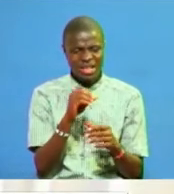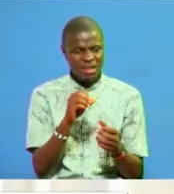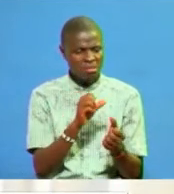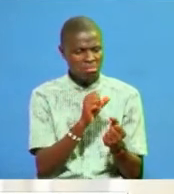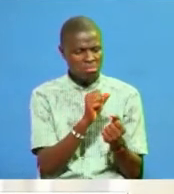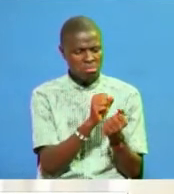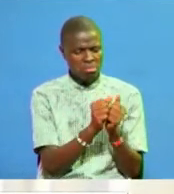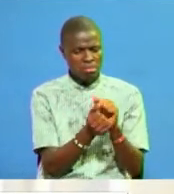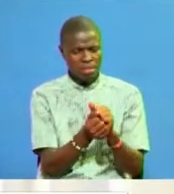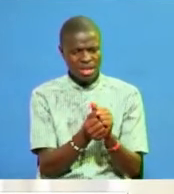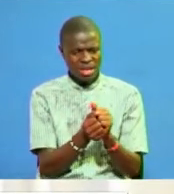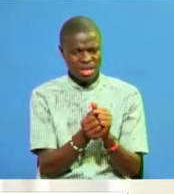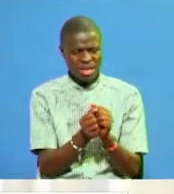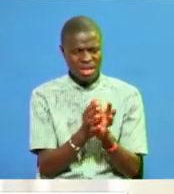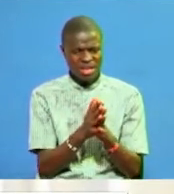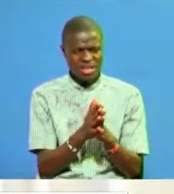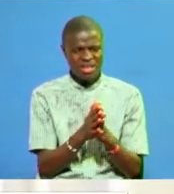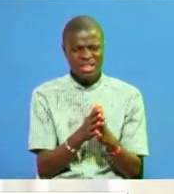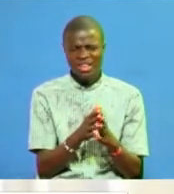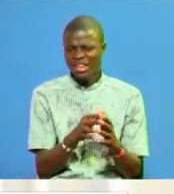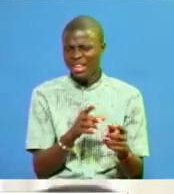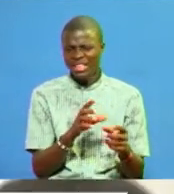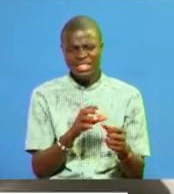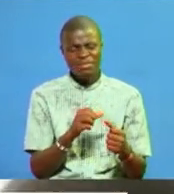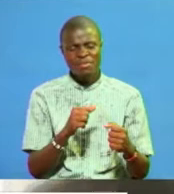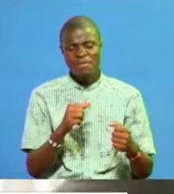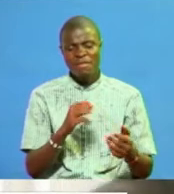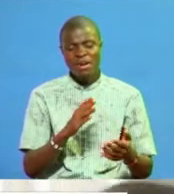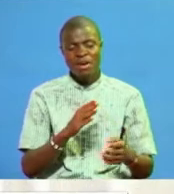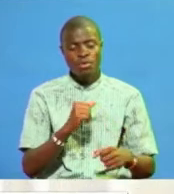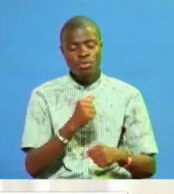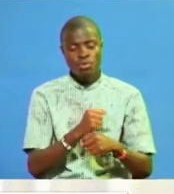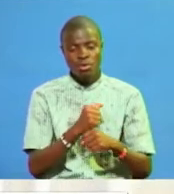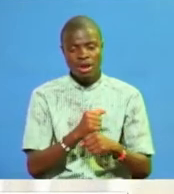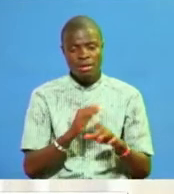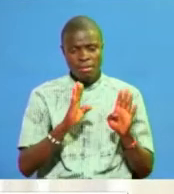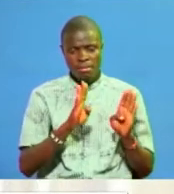to the code of ethics and the code for the